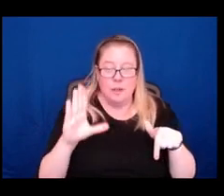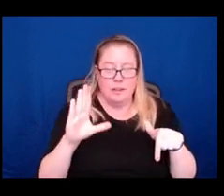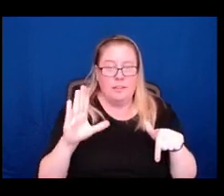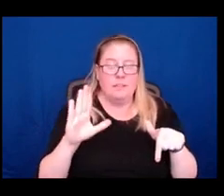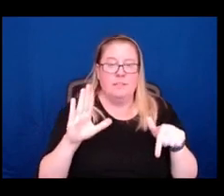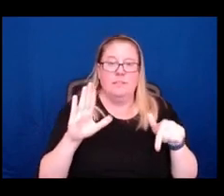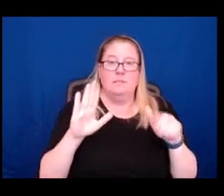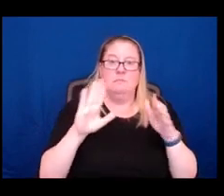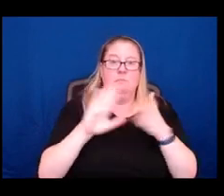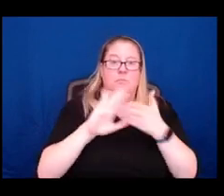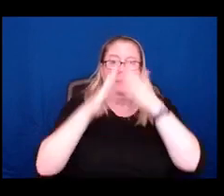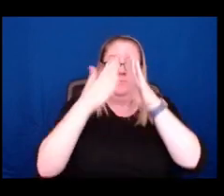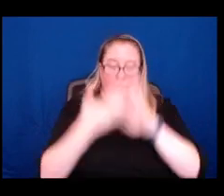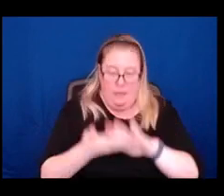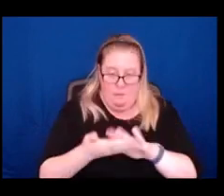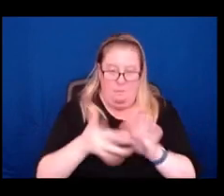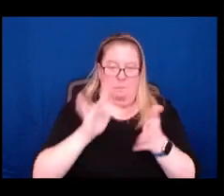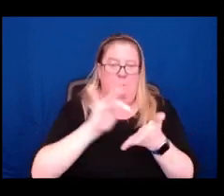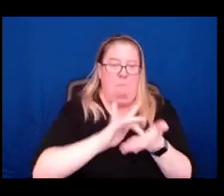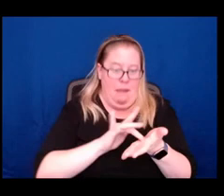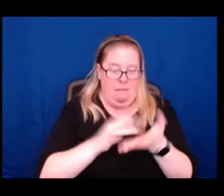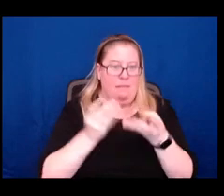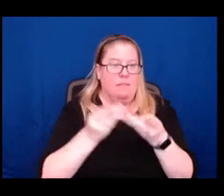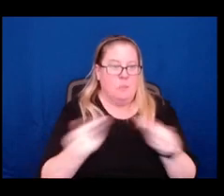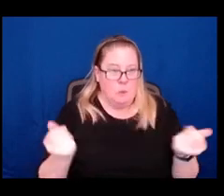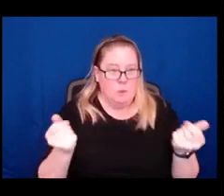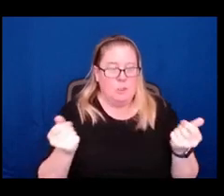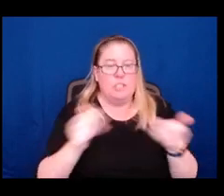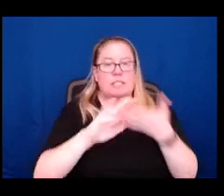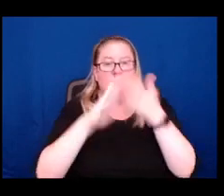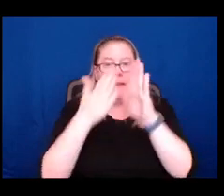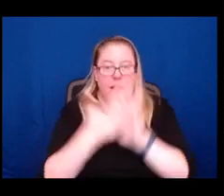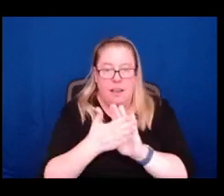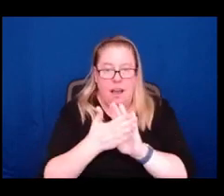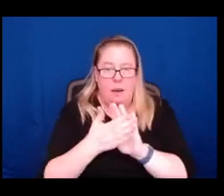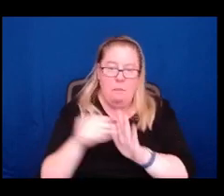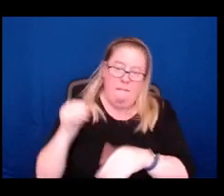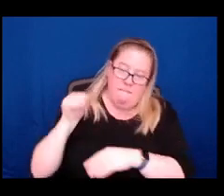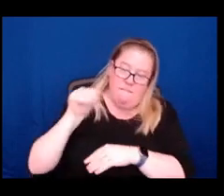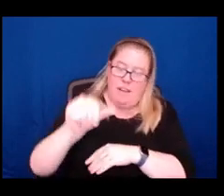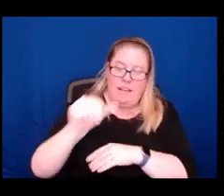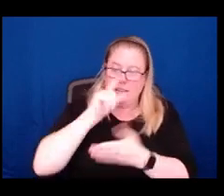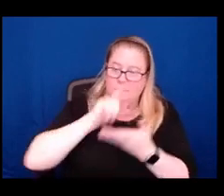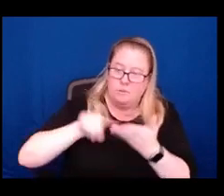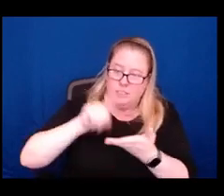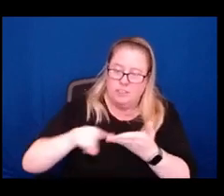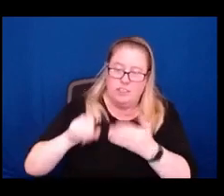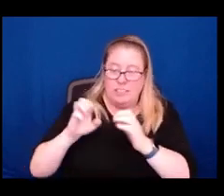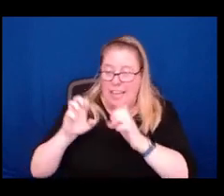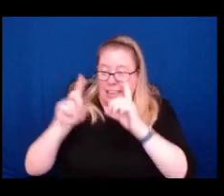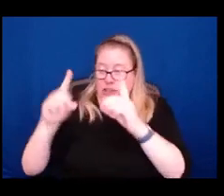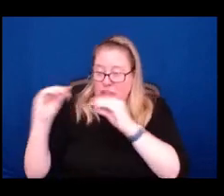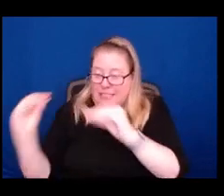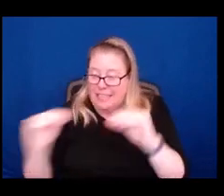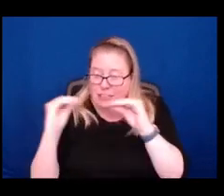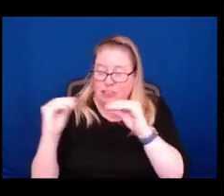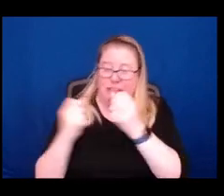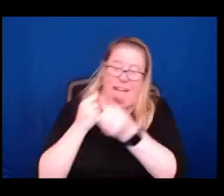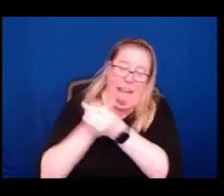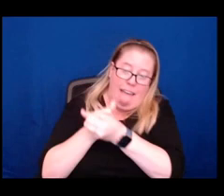ultimately translate into medical solutions, into funded research, education, and